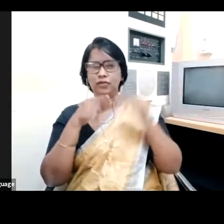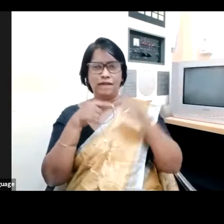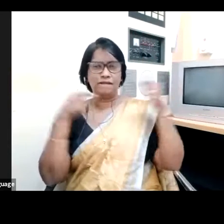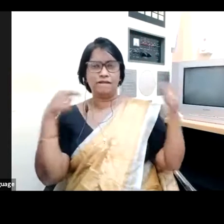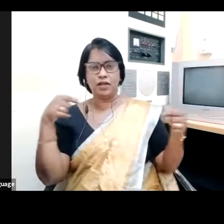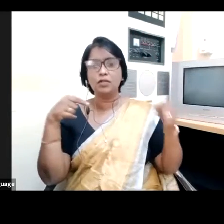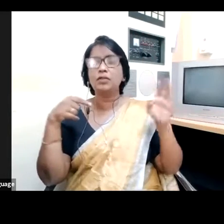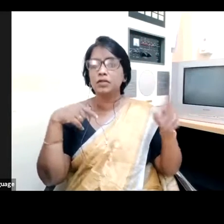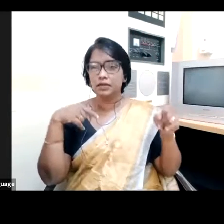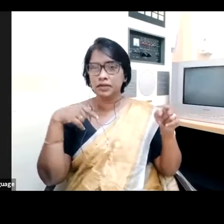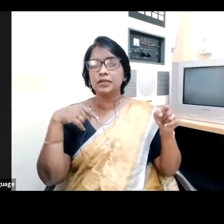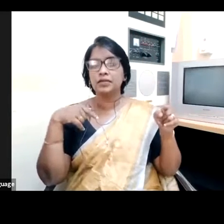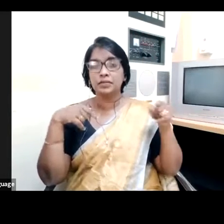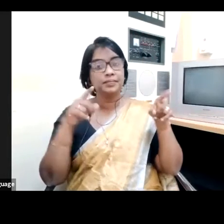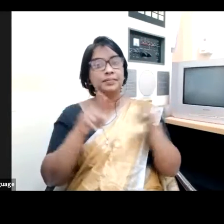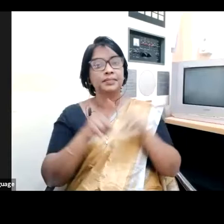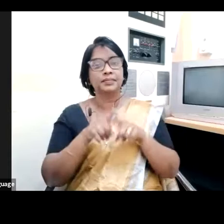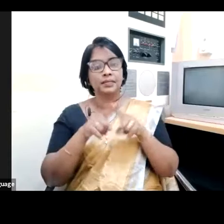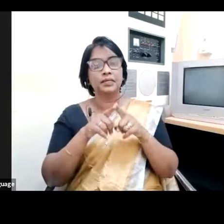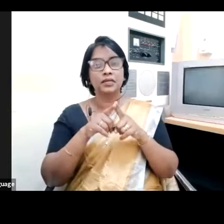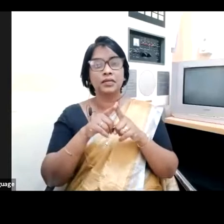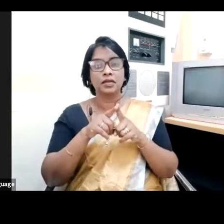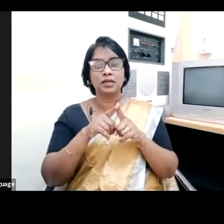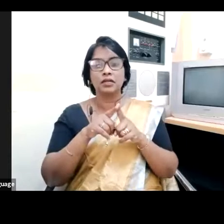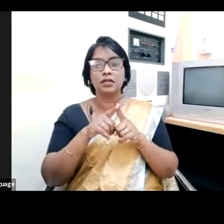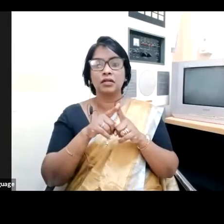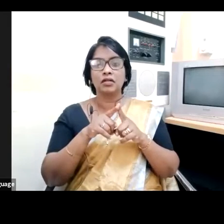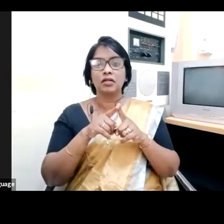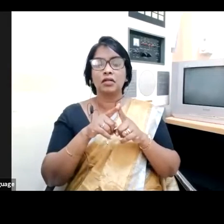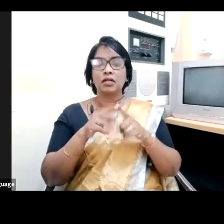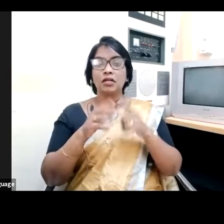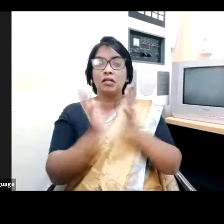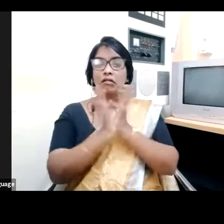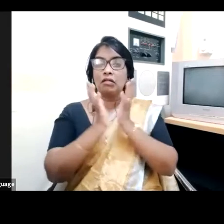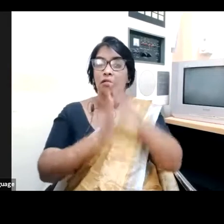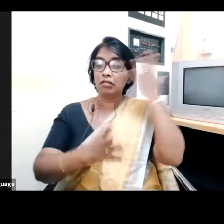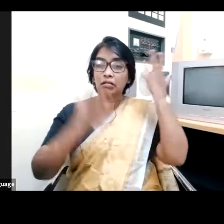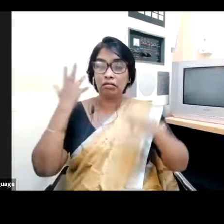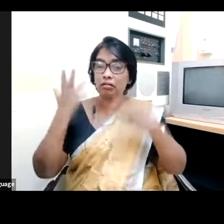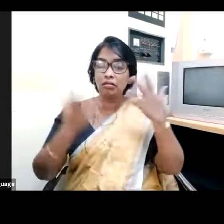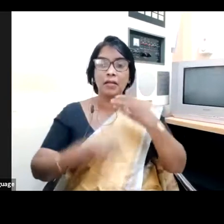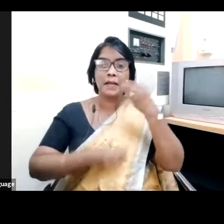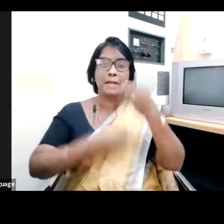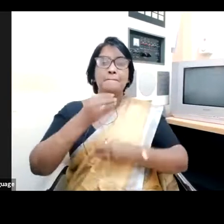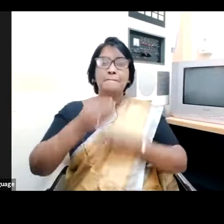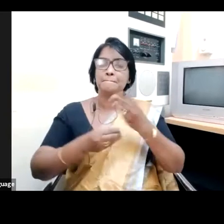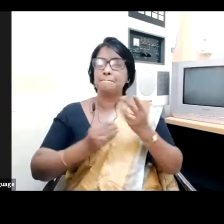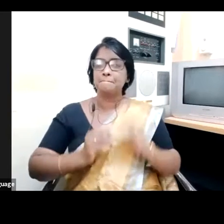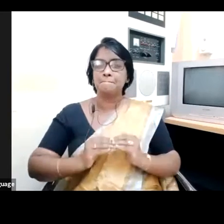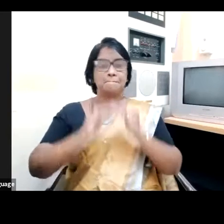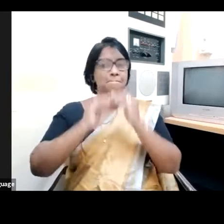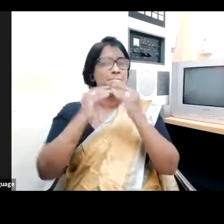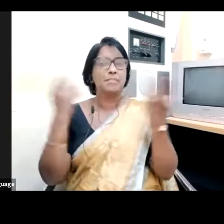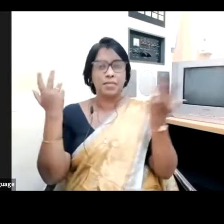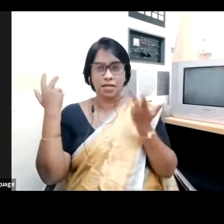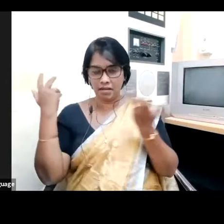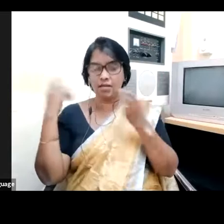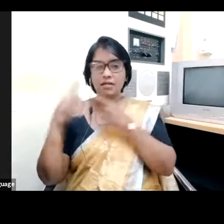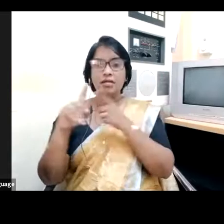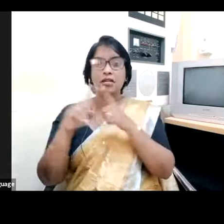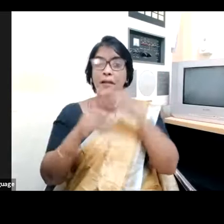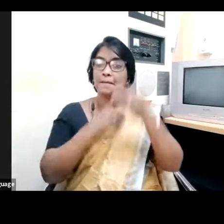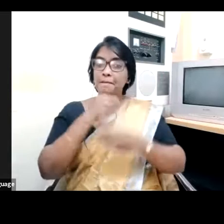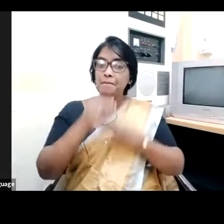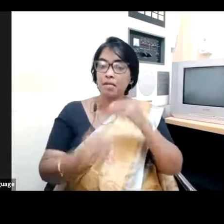planet. So if anyone is planning on GDP growth and business profitability in a destroyed planet after we